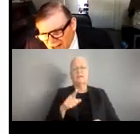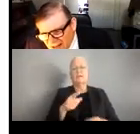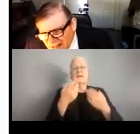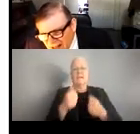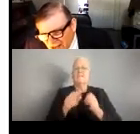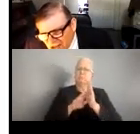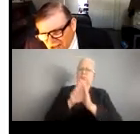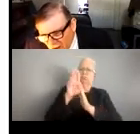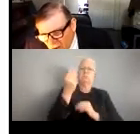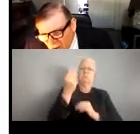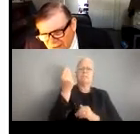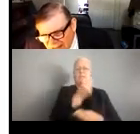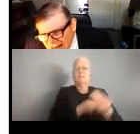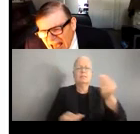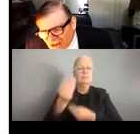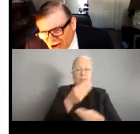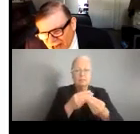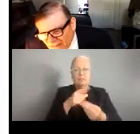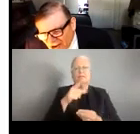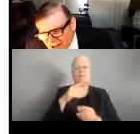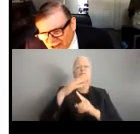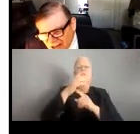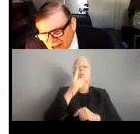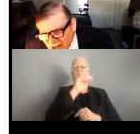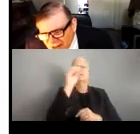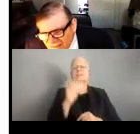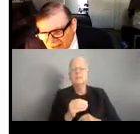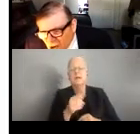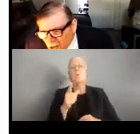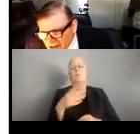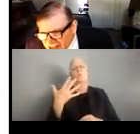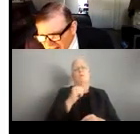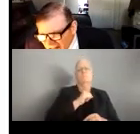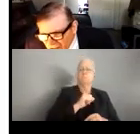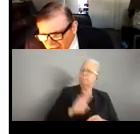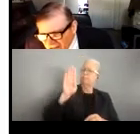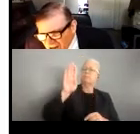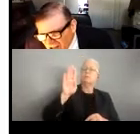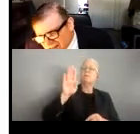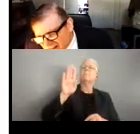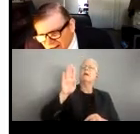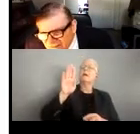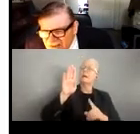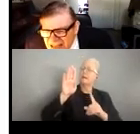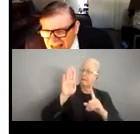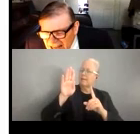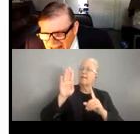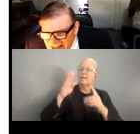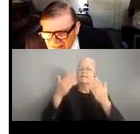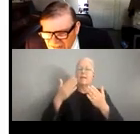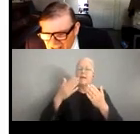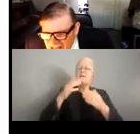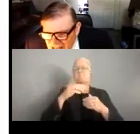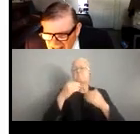can see that the top 1% have gone up very considerably, although it's tailing off in the last, say, 8